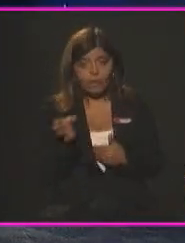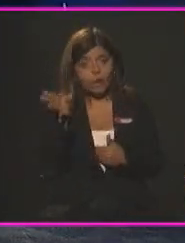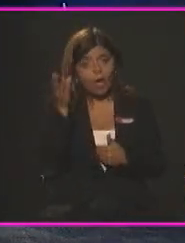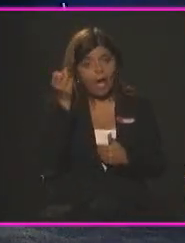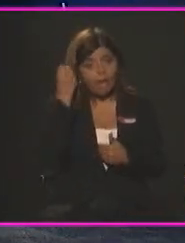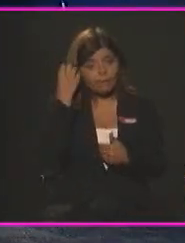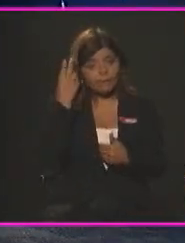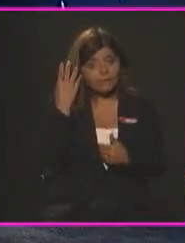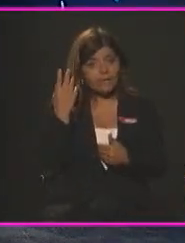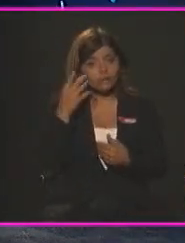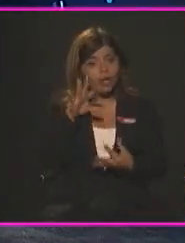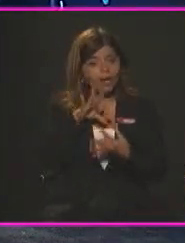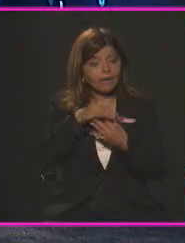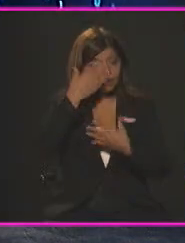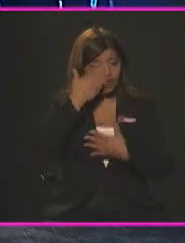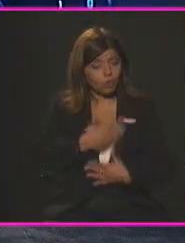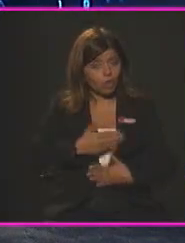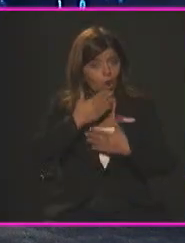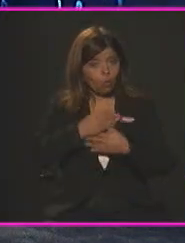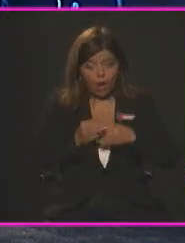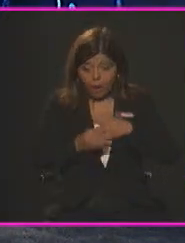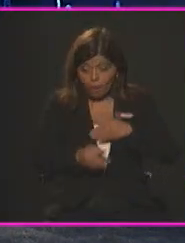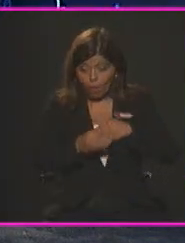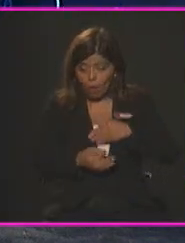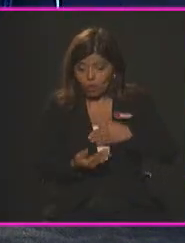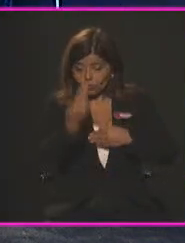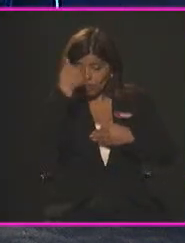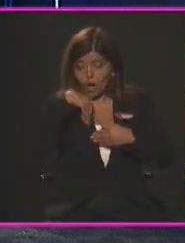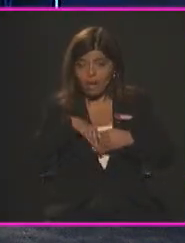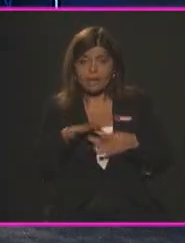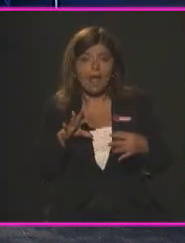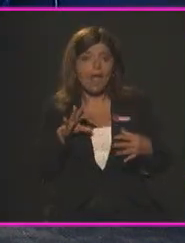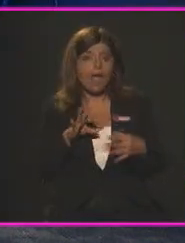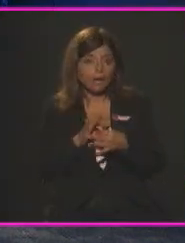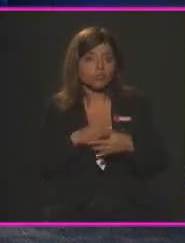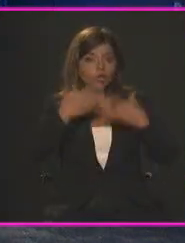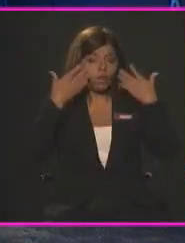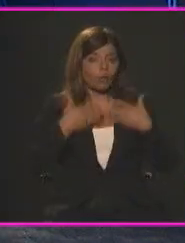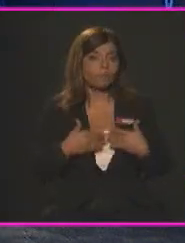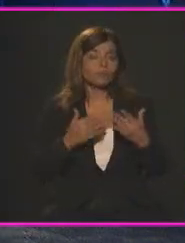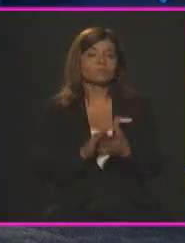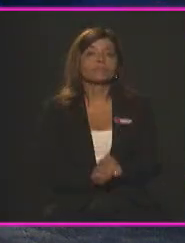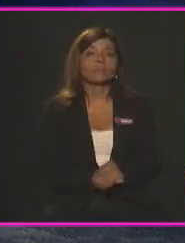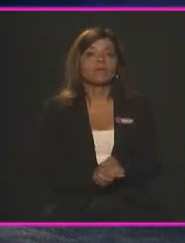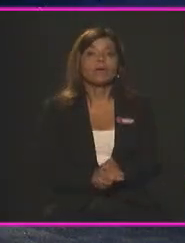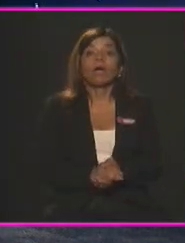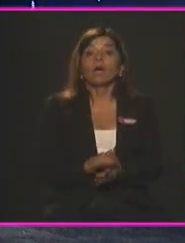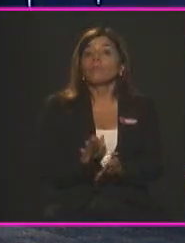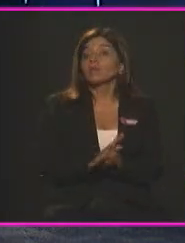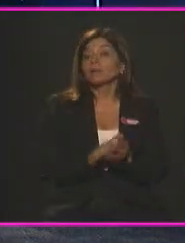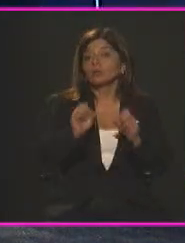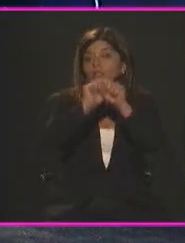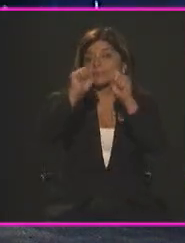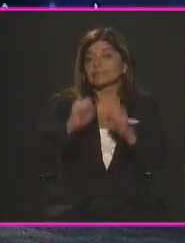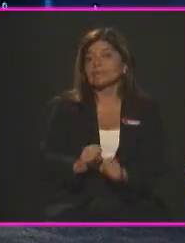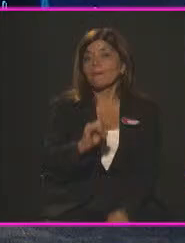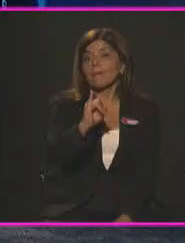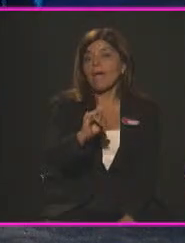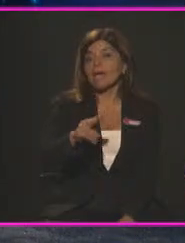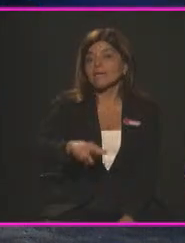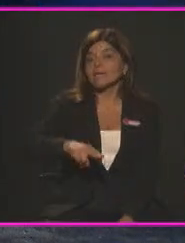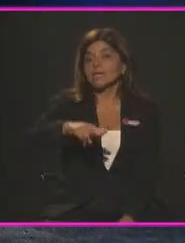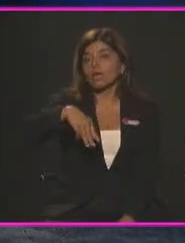like digestion, things that are more surprising, like the immune system and clearing pathogens, including even SARS-CoV-2, and then in